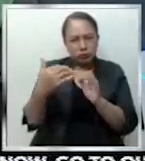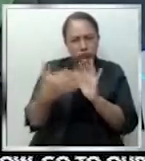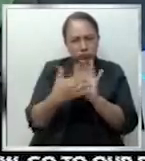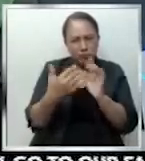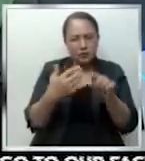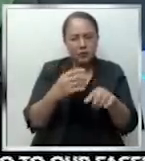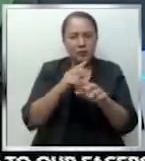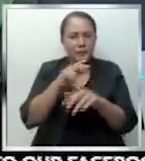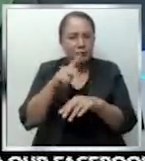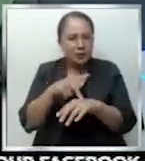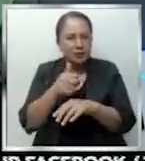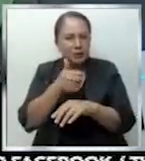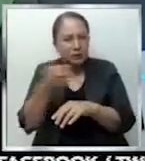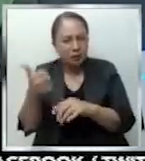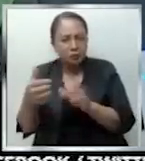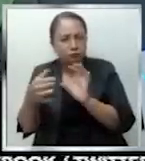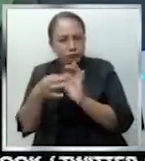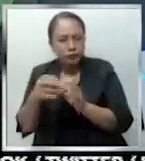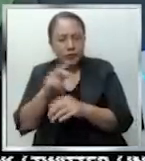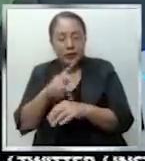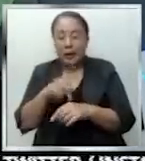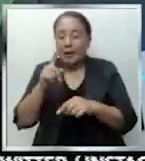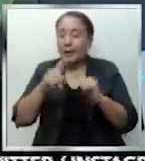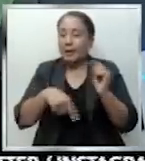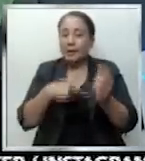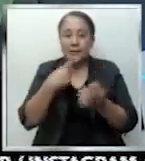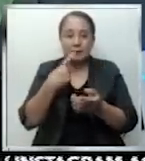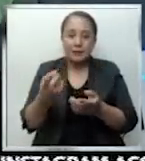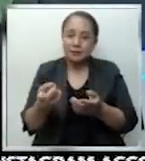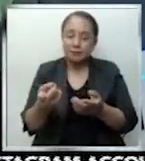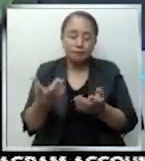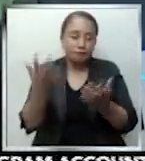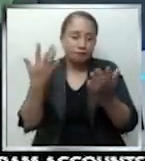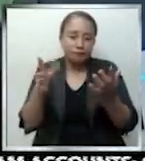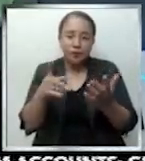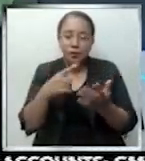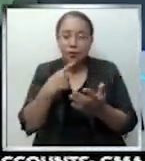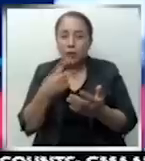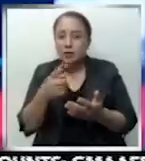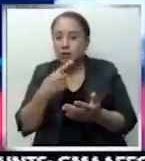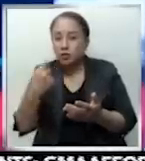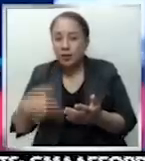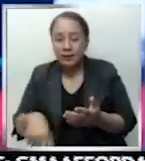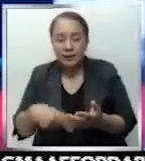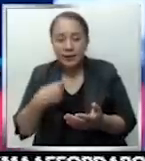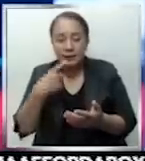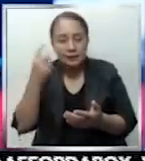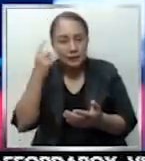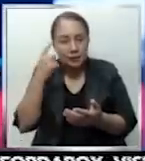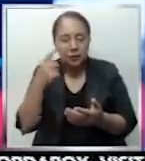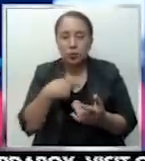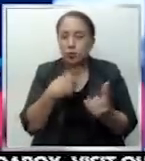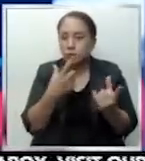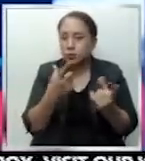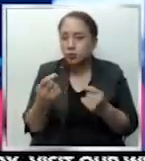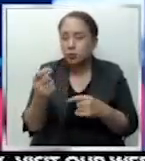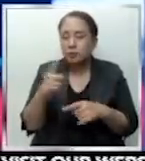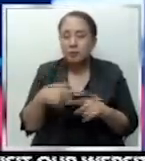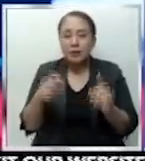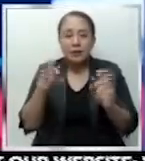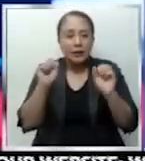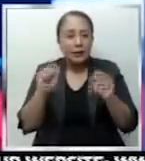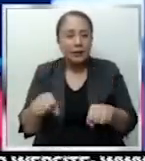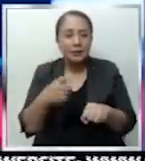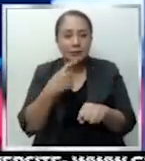possibly? I can't speak for what the People's Republic of China is thinking or doing. What I can say